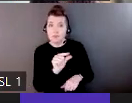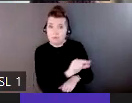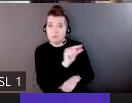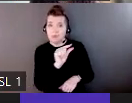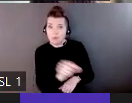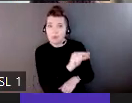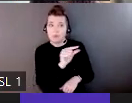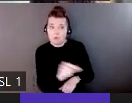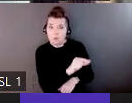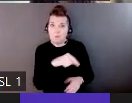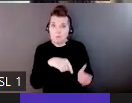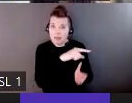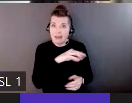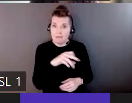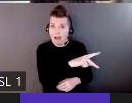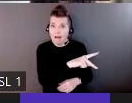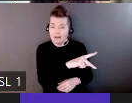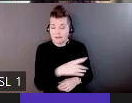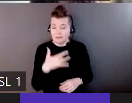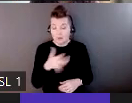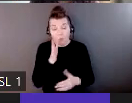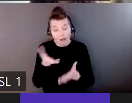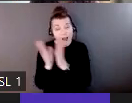the subject or the accused.